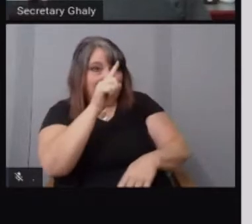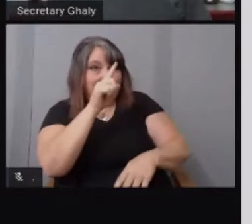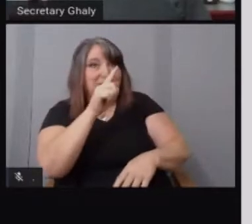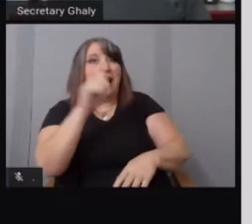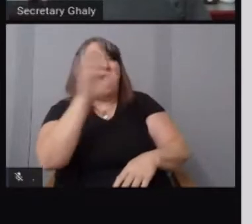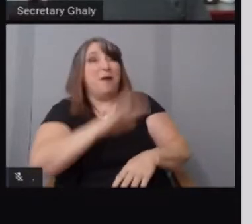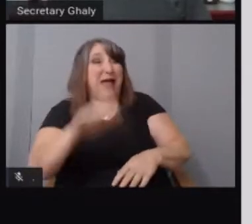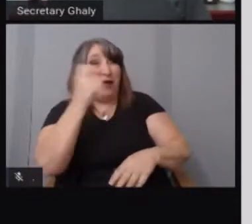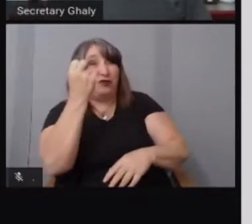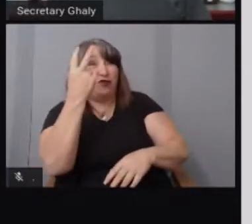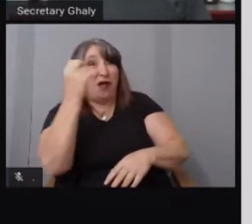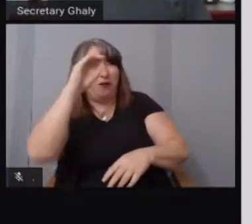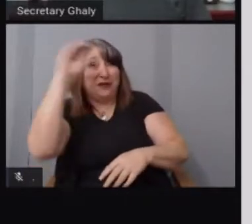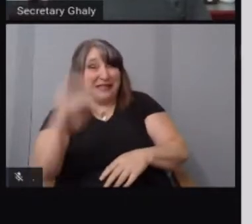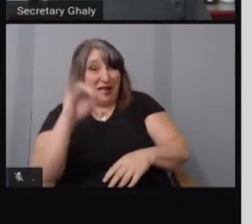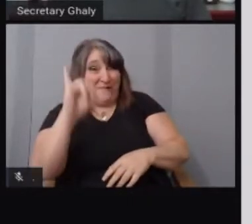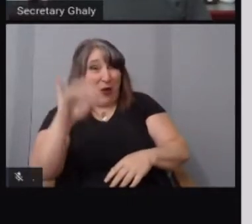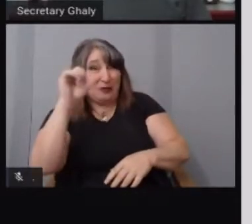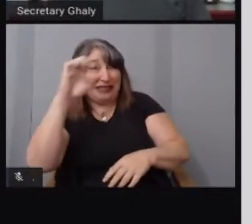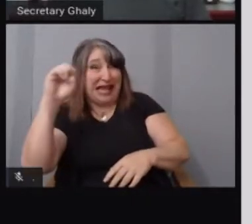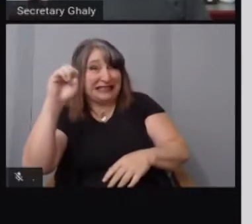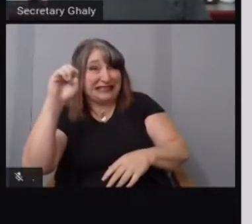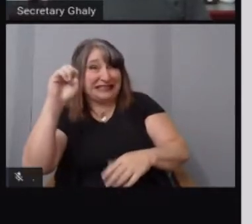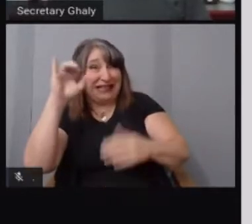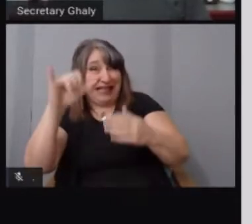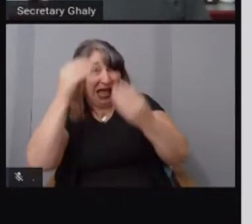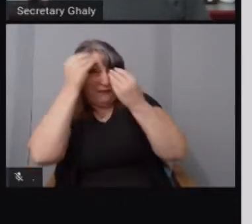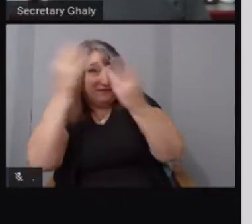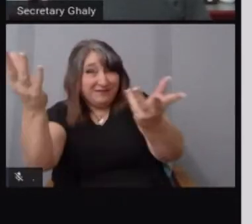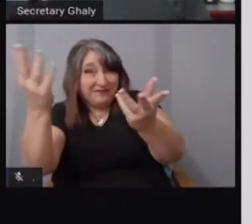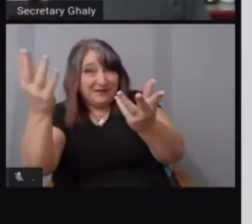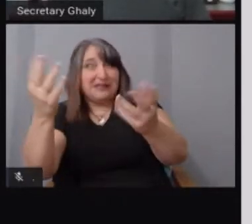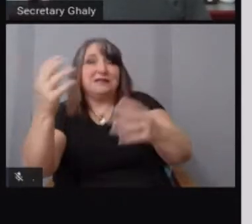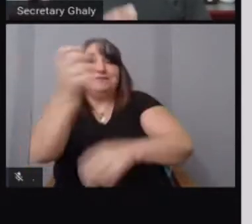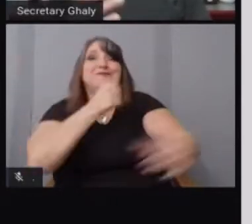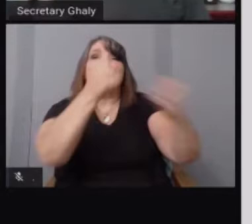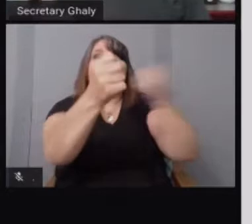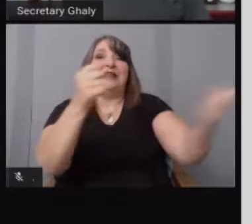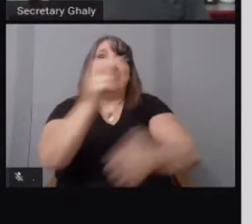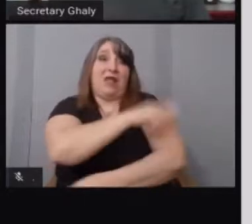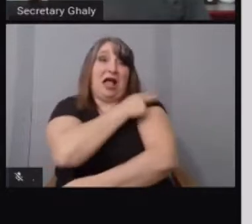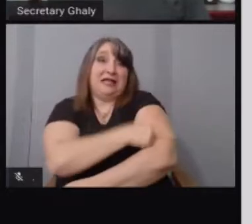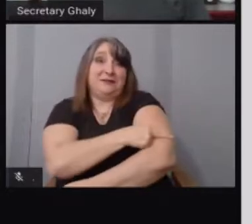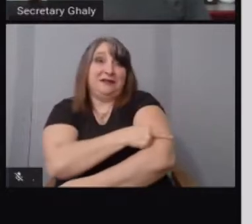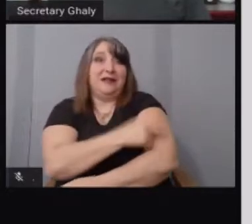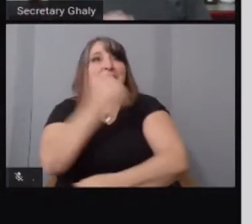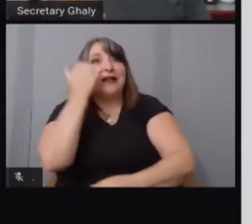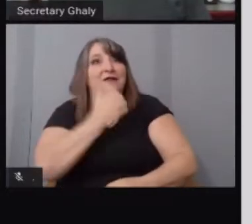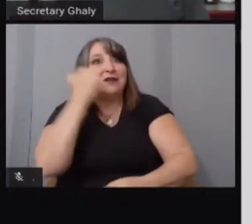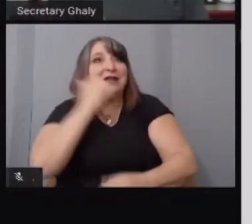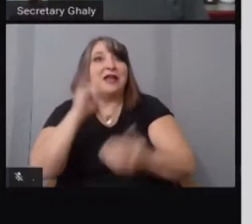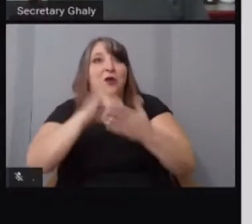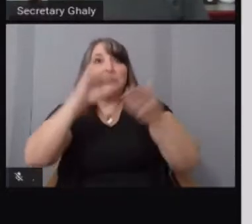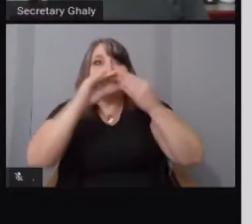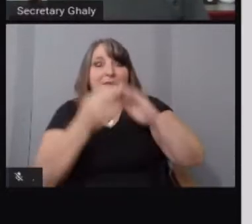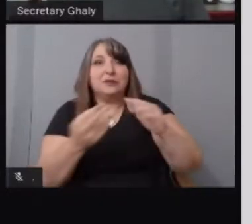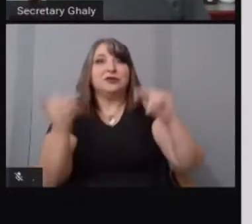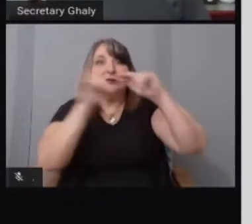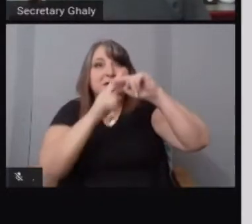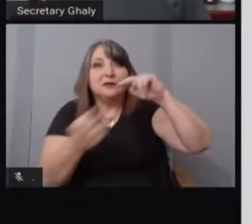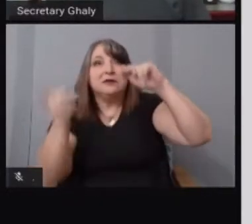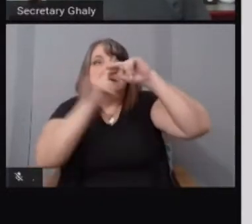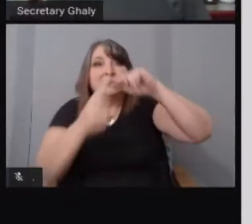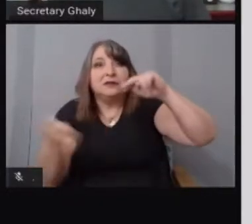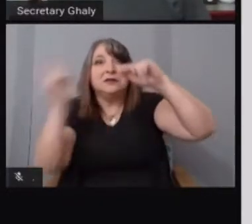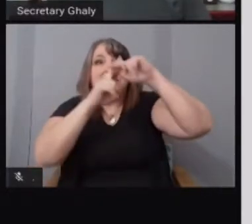the hospital. And when you look at a high number of cases day over day, and that's sustained, that's exactly what we